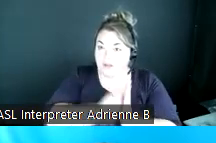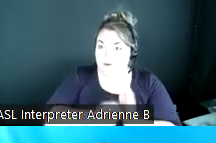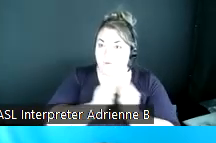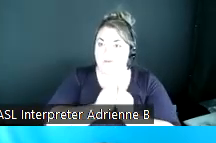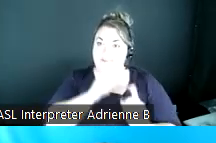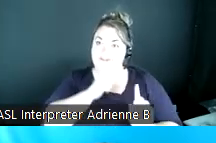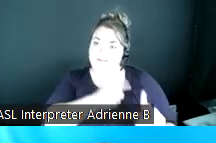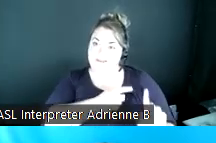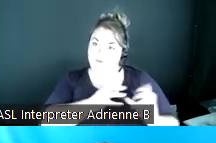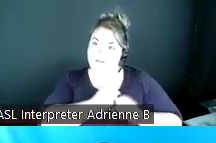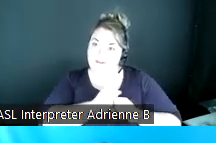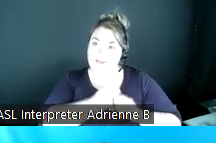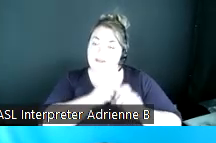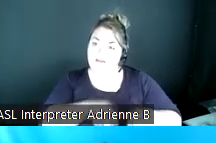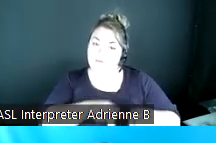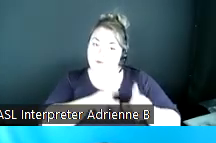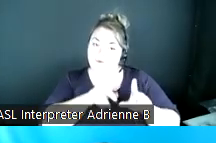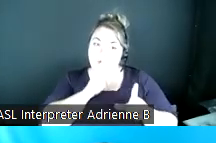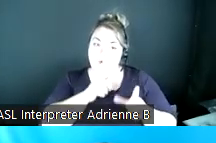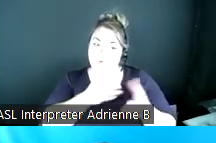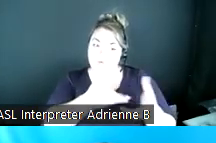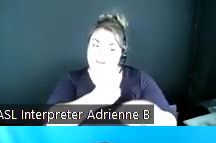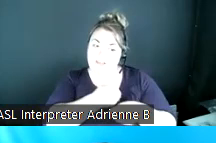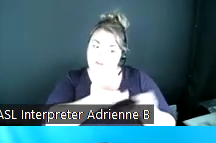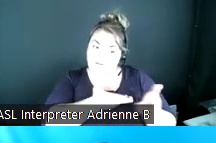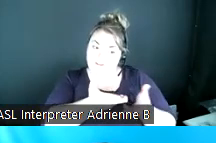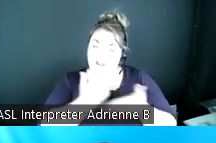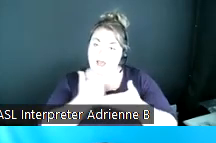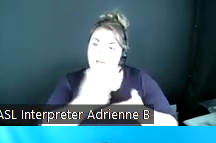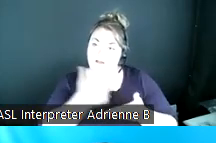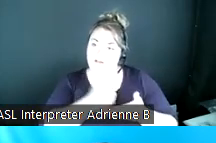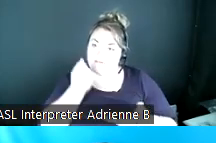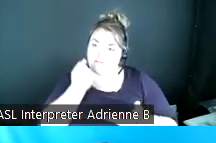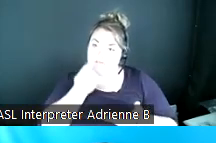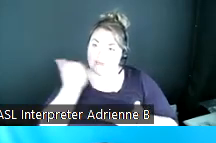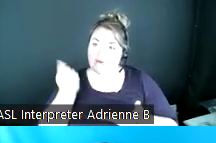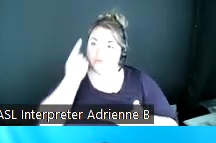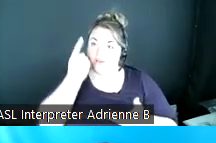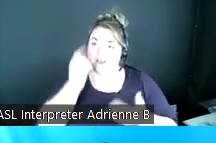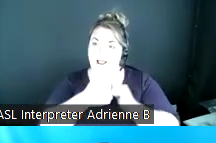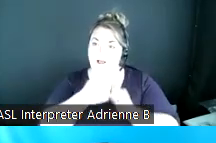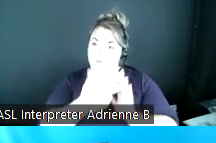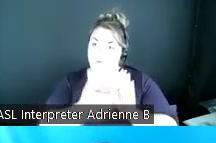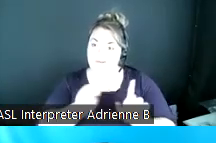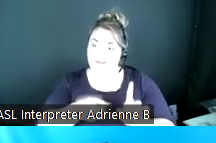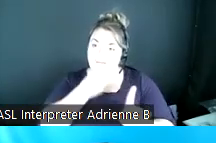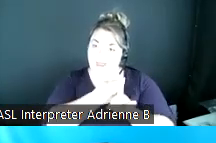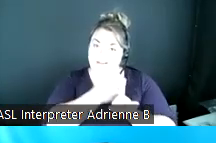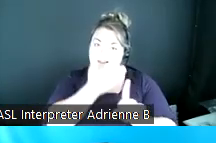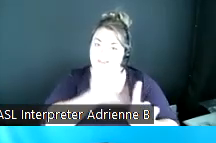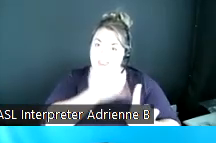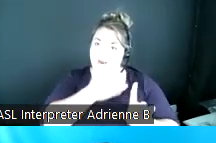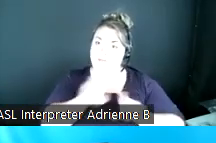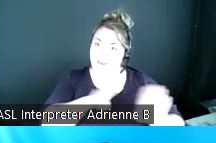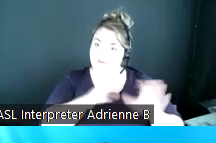recipient as the individual who is receiving services to help them to better understand how our rules impact their behavioral